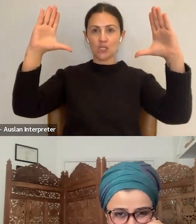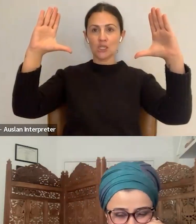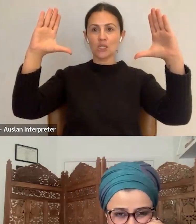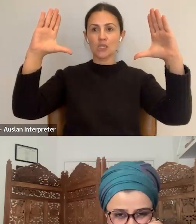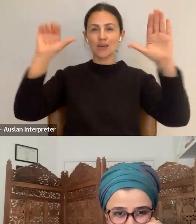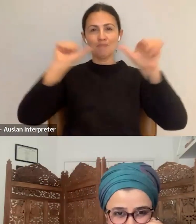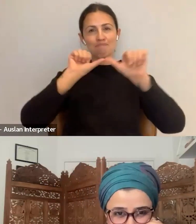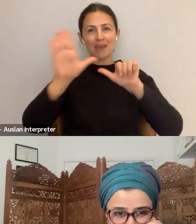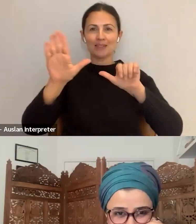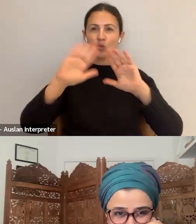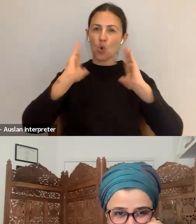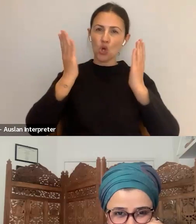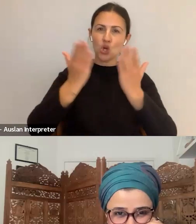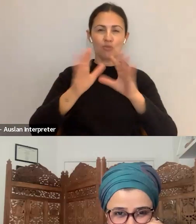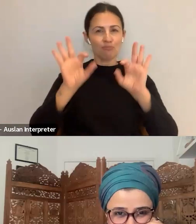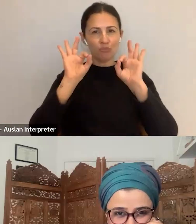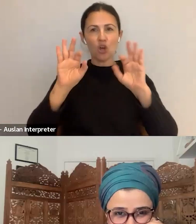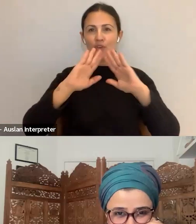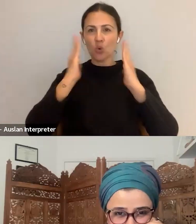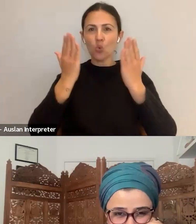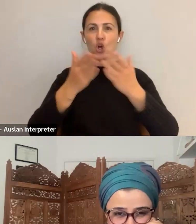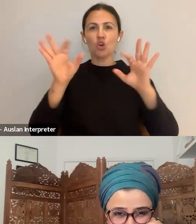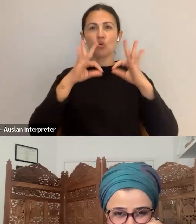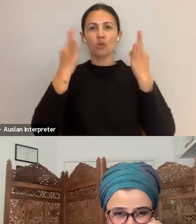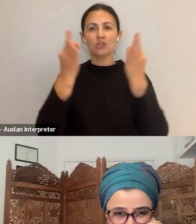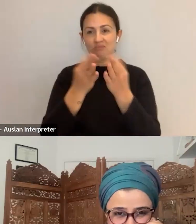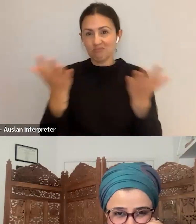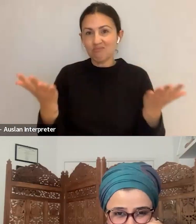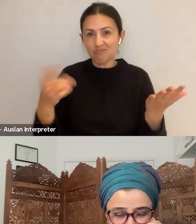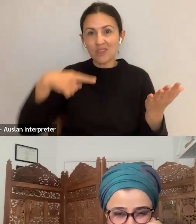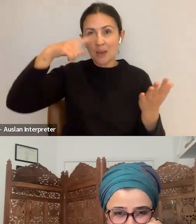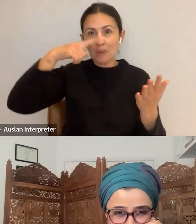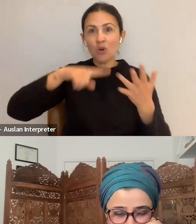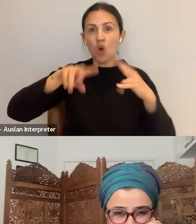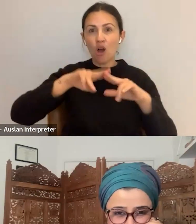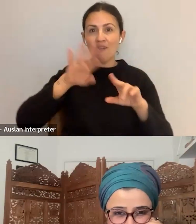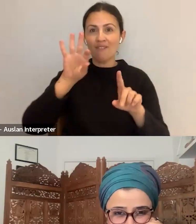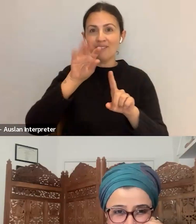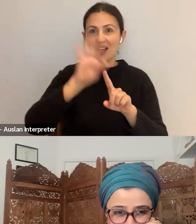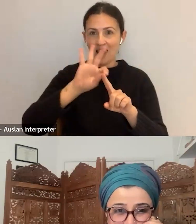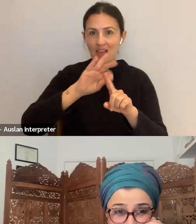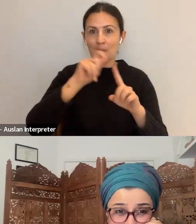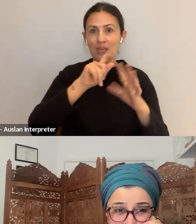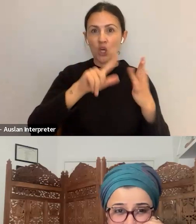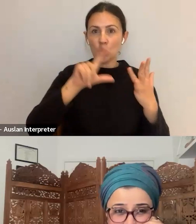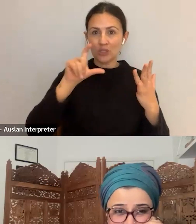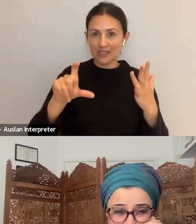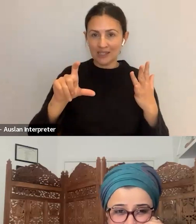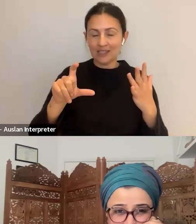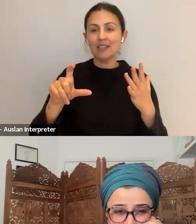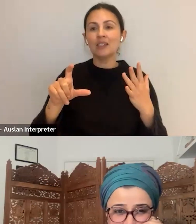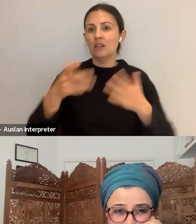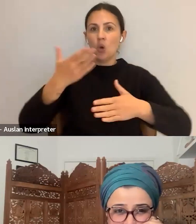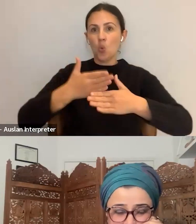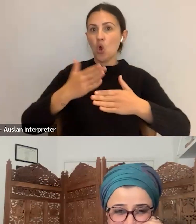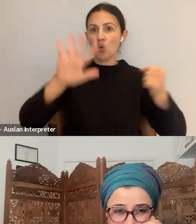case scenario, you know, it's, you got people of colour and First Nations people on boards and they're not there for that. You know, they're on mainstream